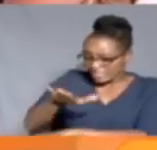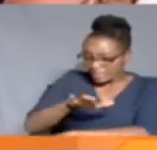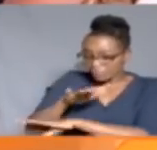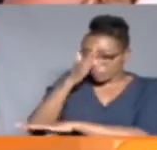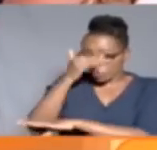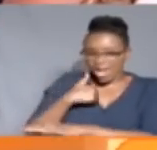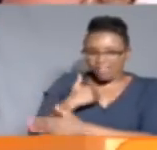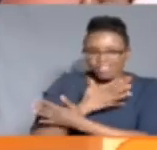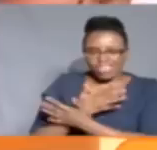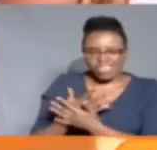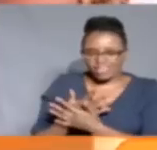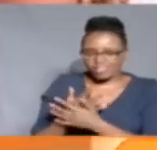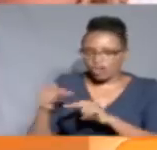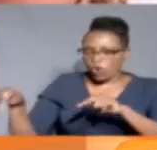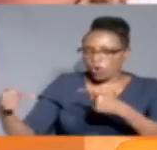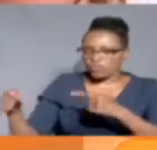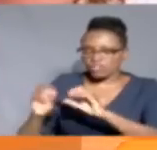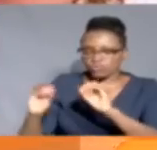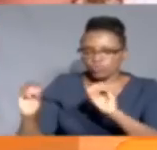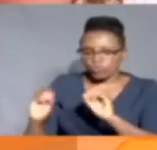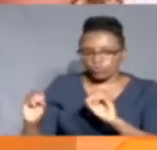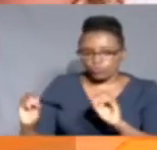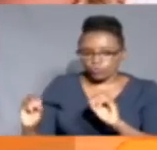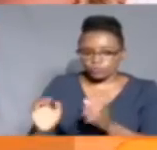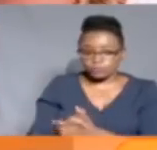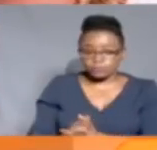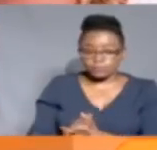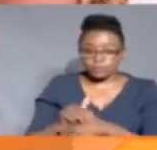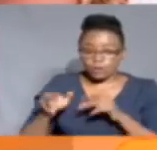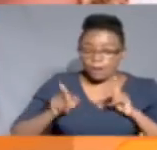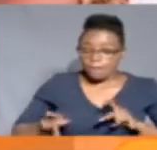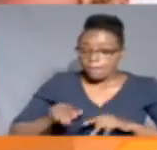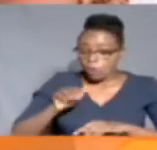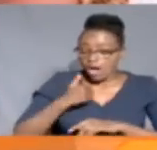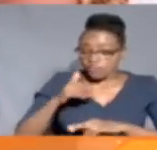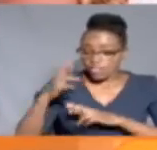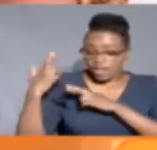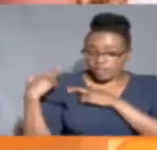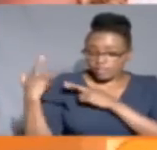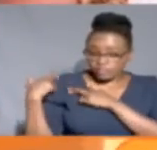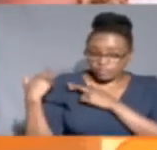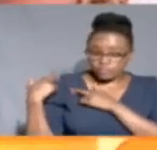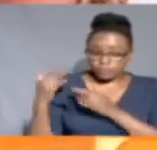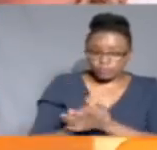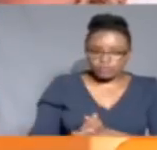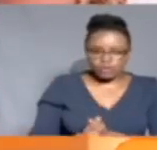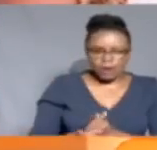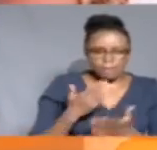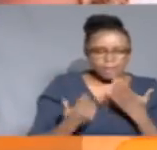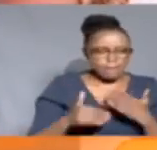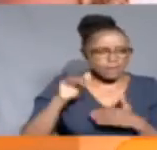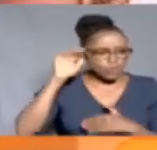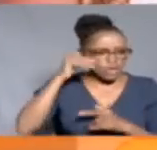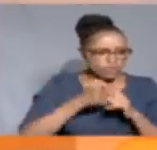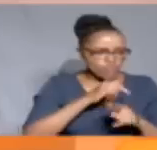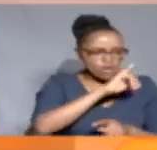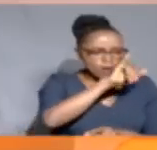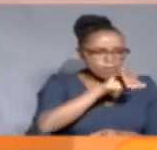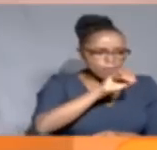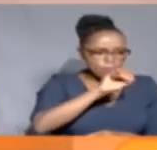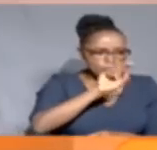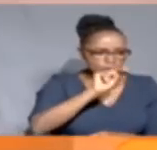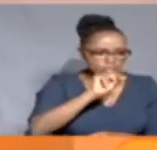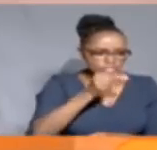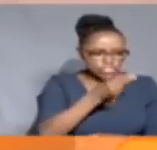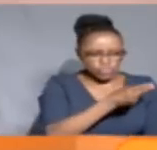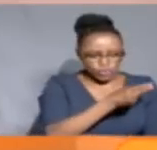no unnecessary conflict that leads to crime. Everyone playing their role responsibly. Exactly, exactly. Let's hear from John